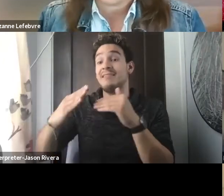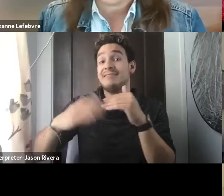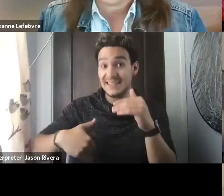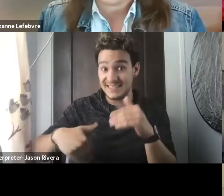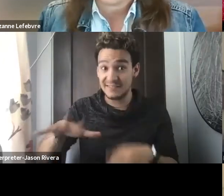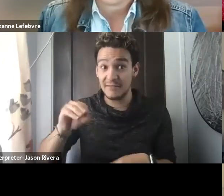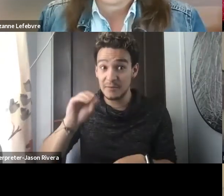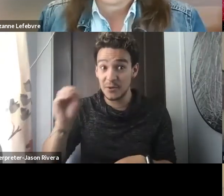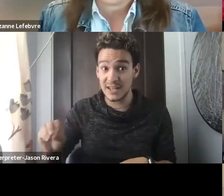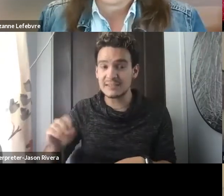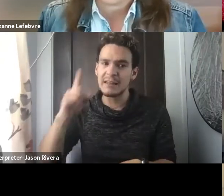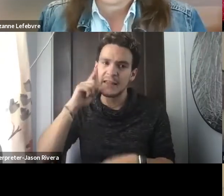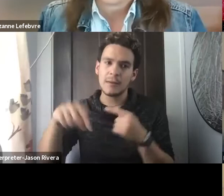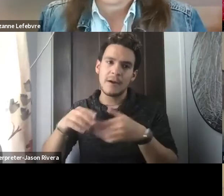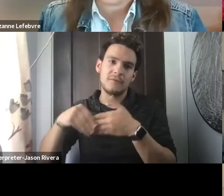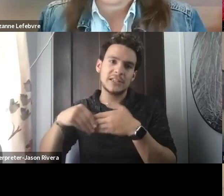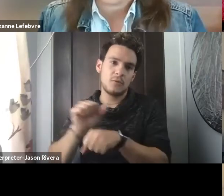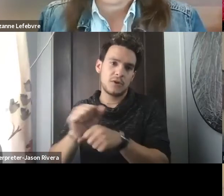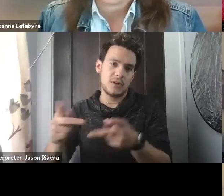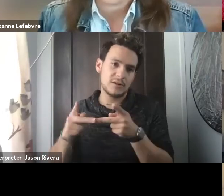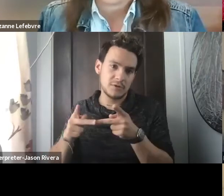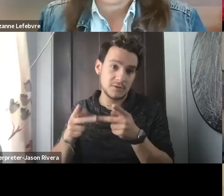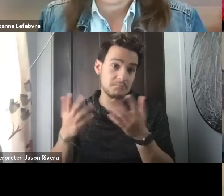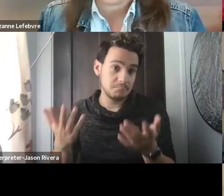were considering flexible working arrangements.